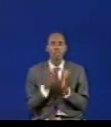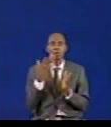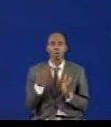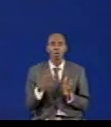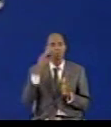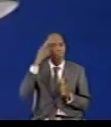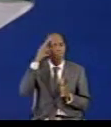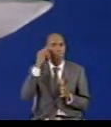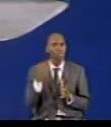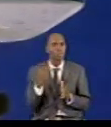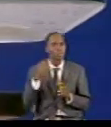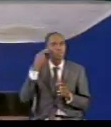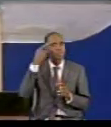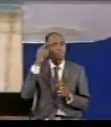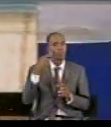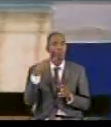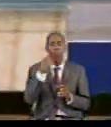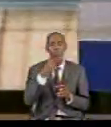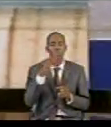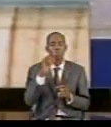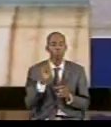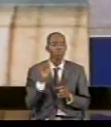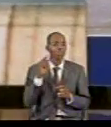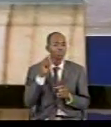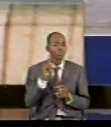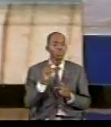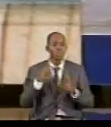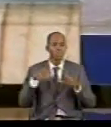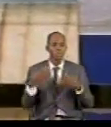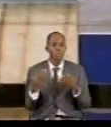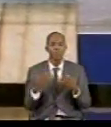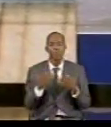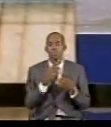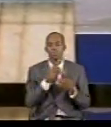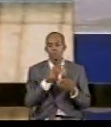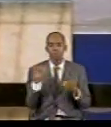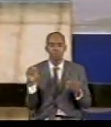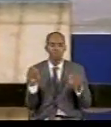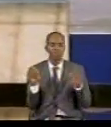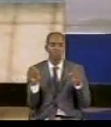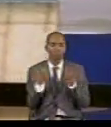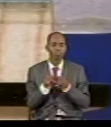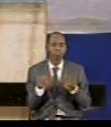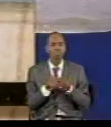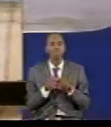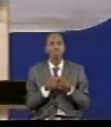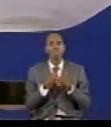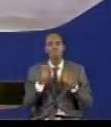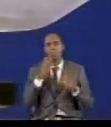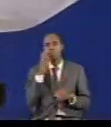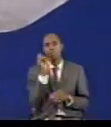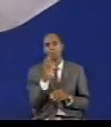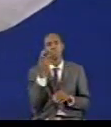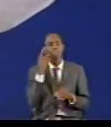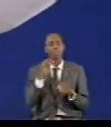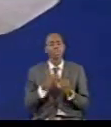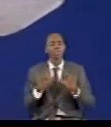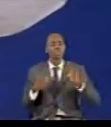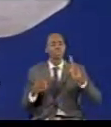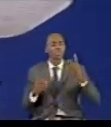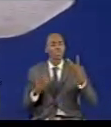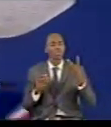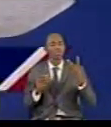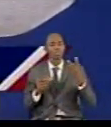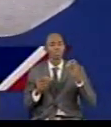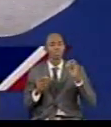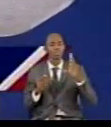whom we gave no such commandment. 2 Corinthians chapter 11, we're reading